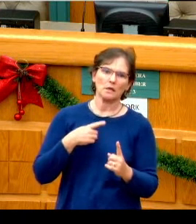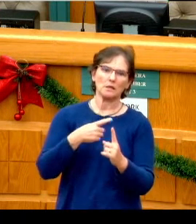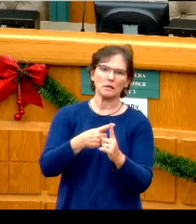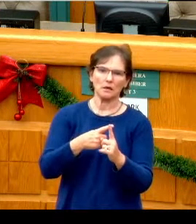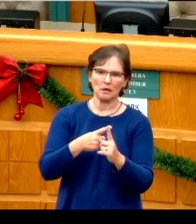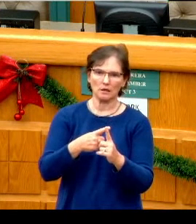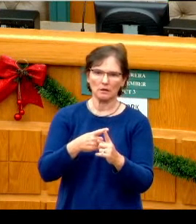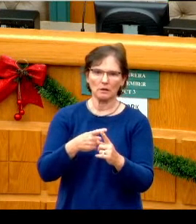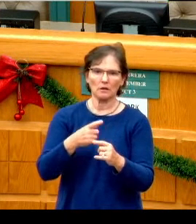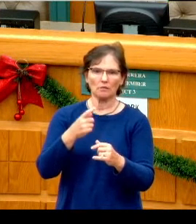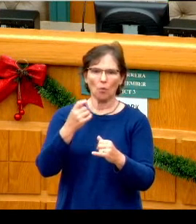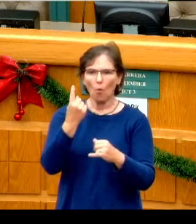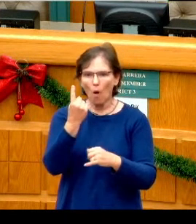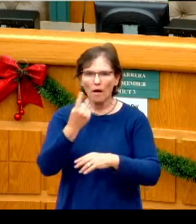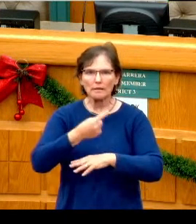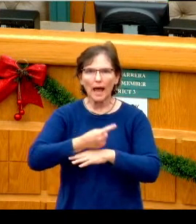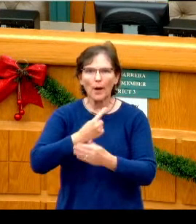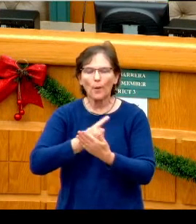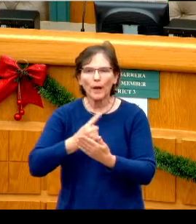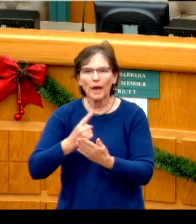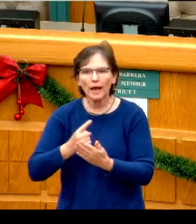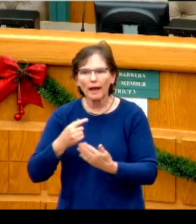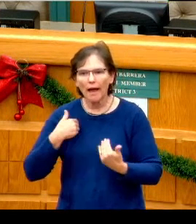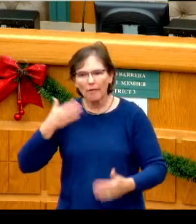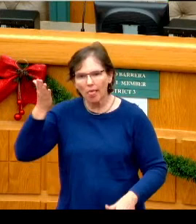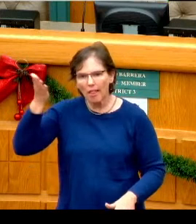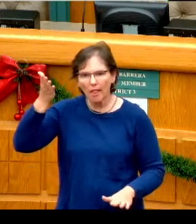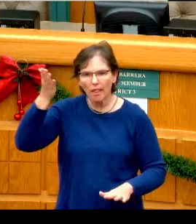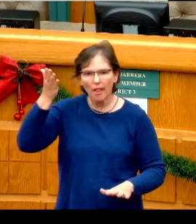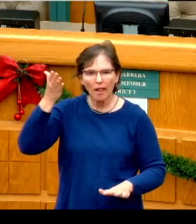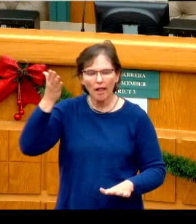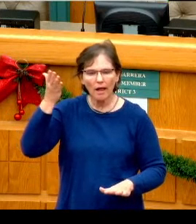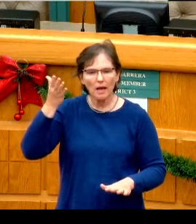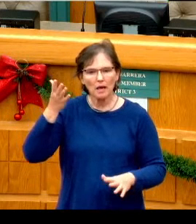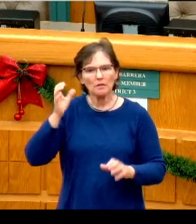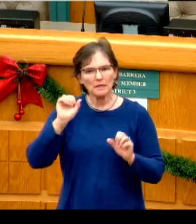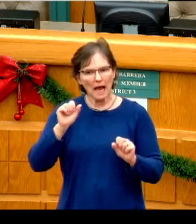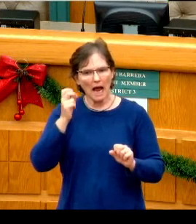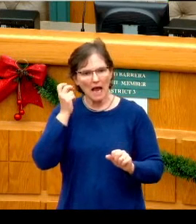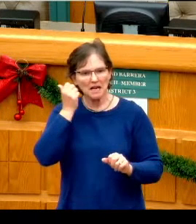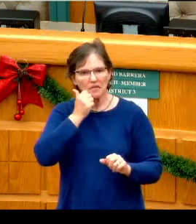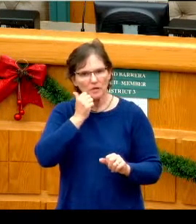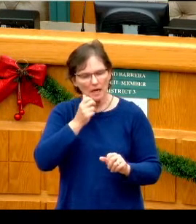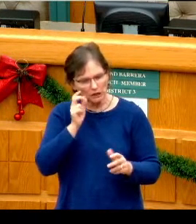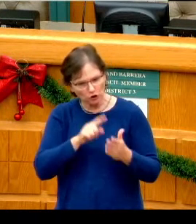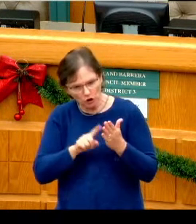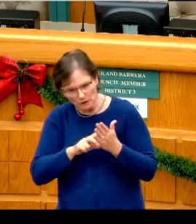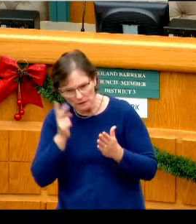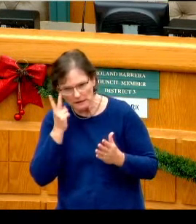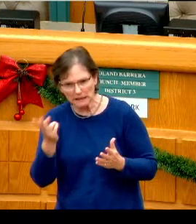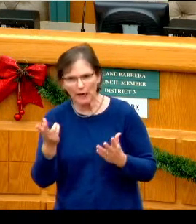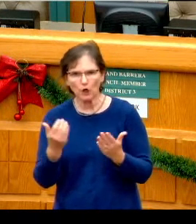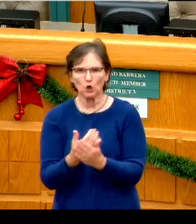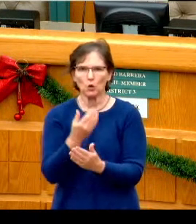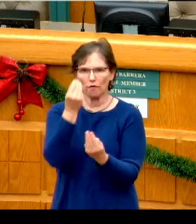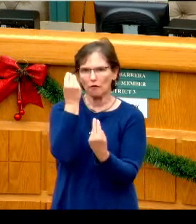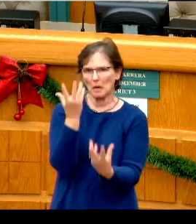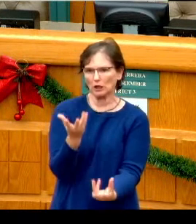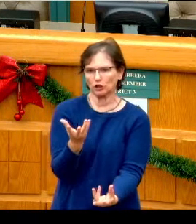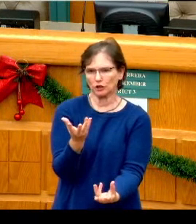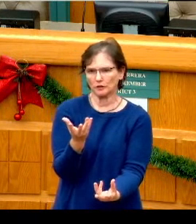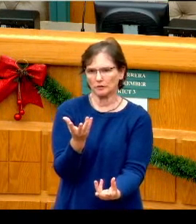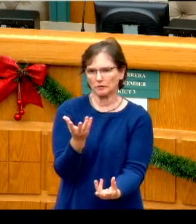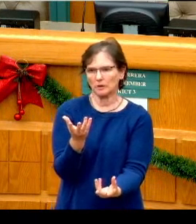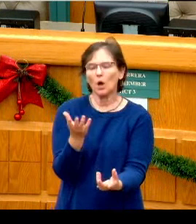the particular information that you're interested in getting. And lastly, we're going to continue to do the live question and